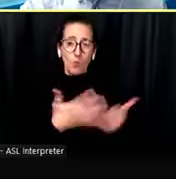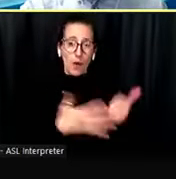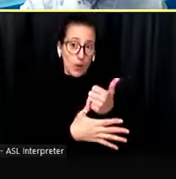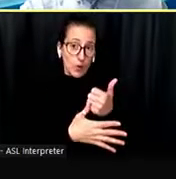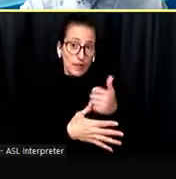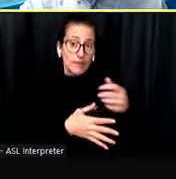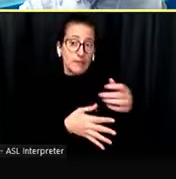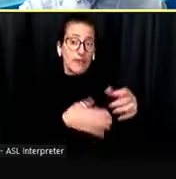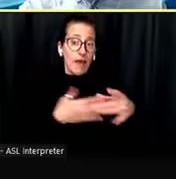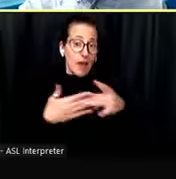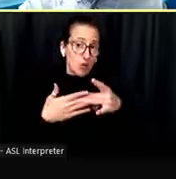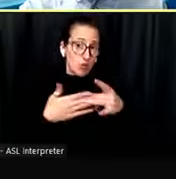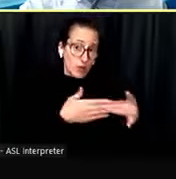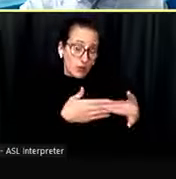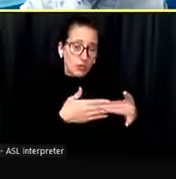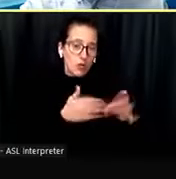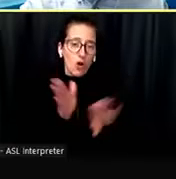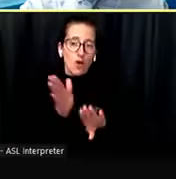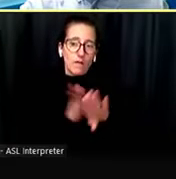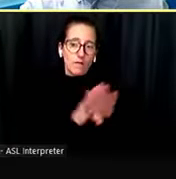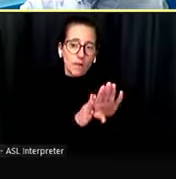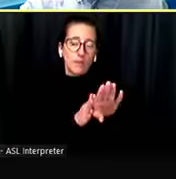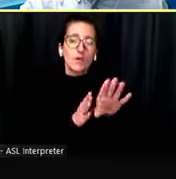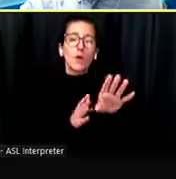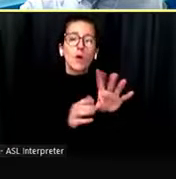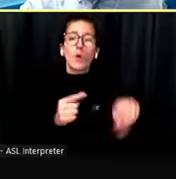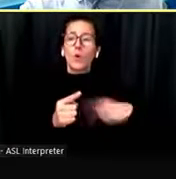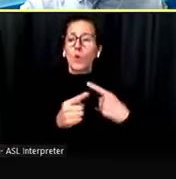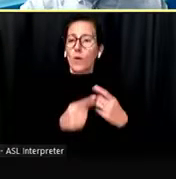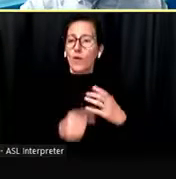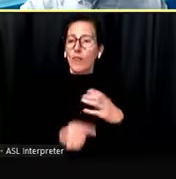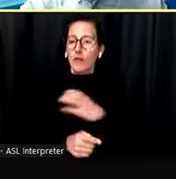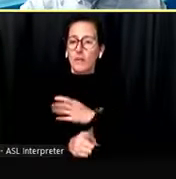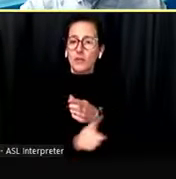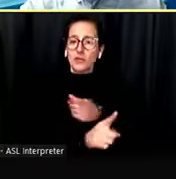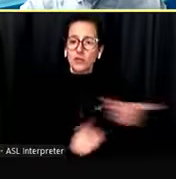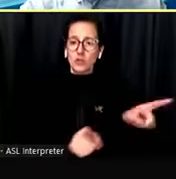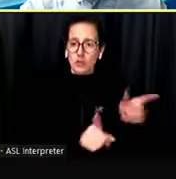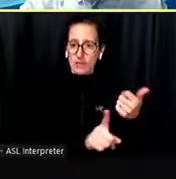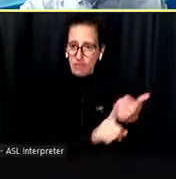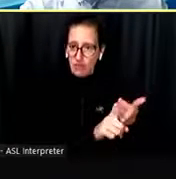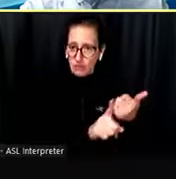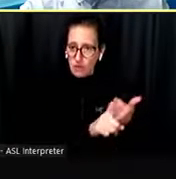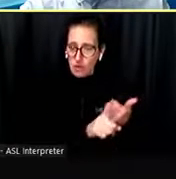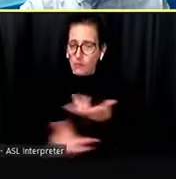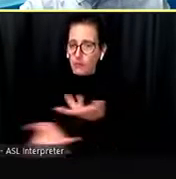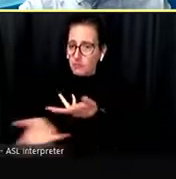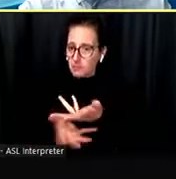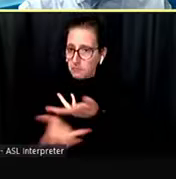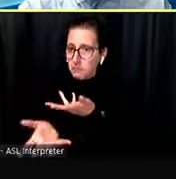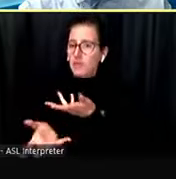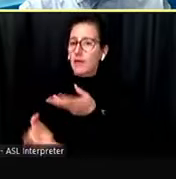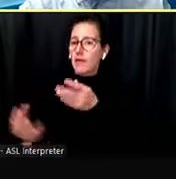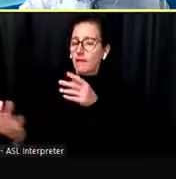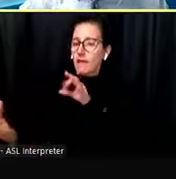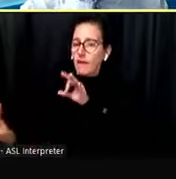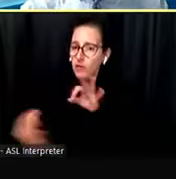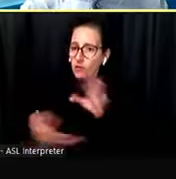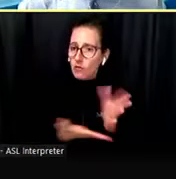the commissioners' regular engagements with the community, and then the commissioners' understanding of what the community's most need